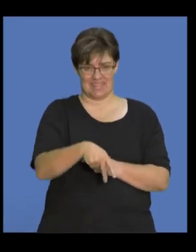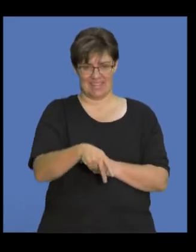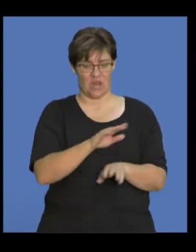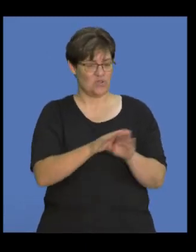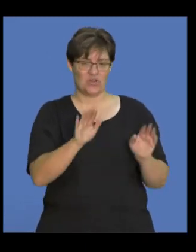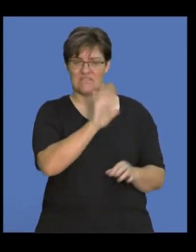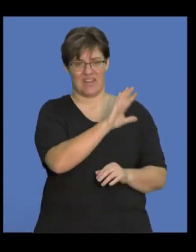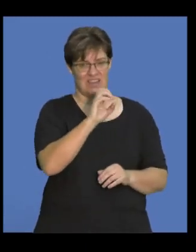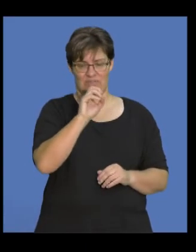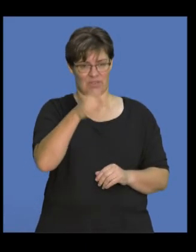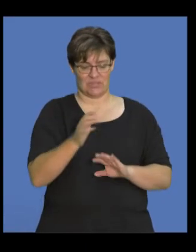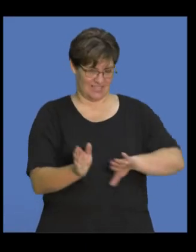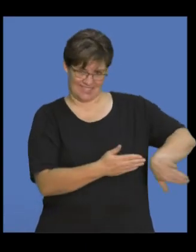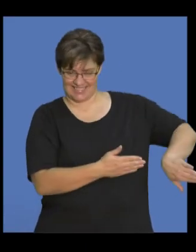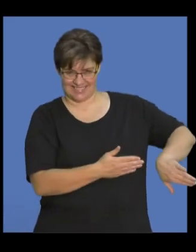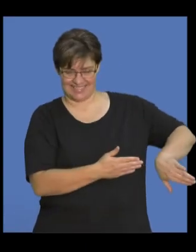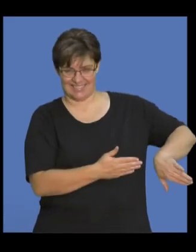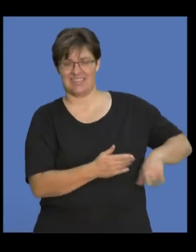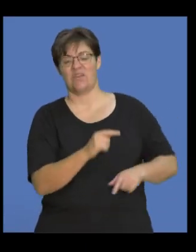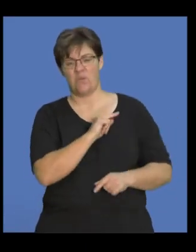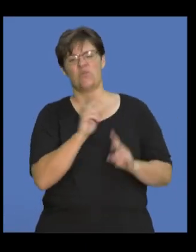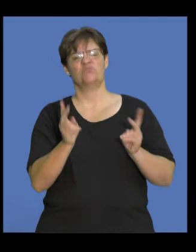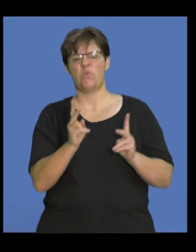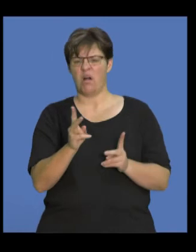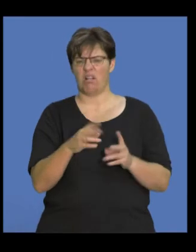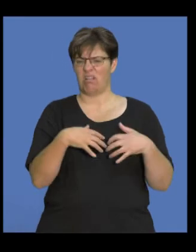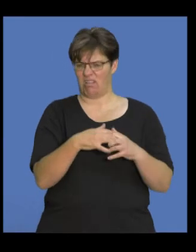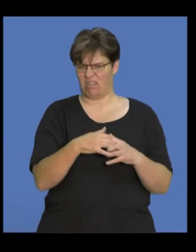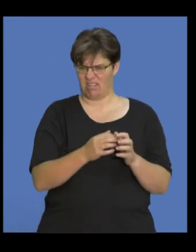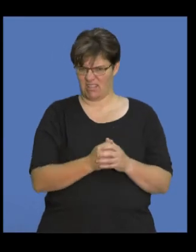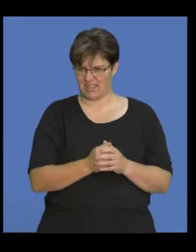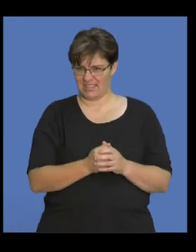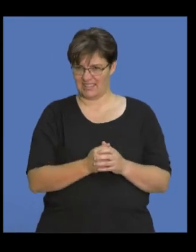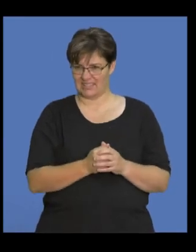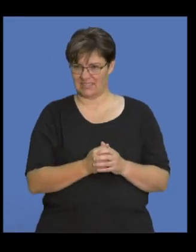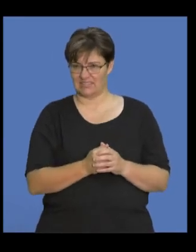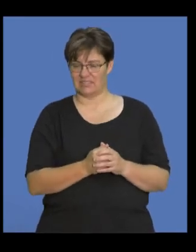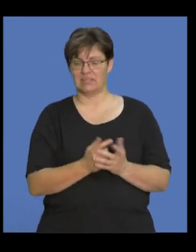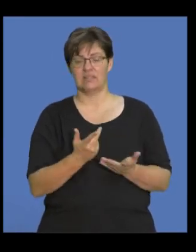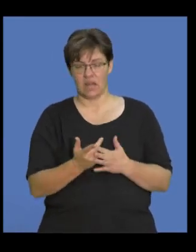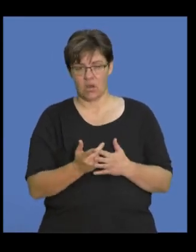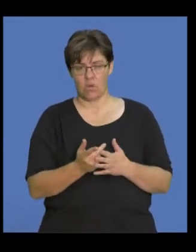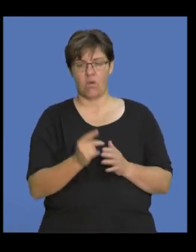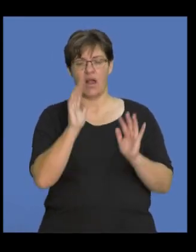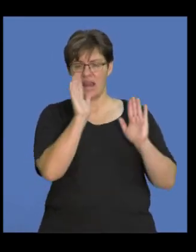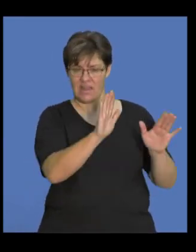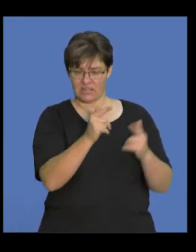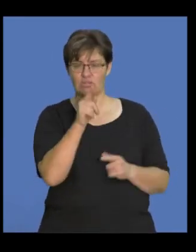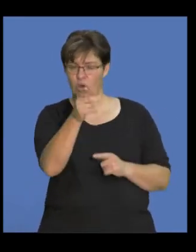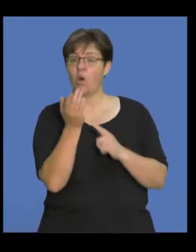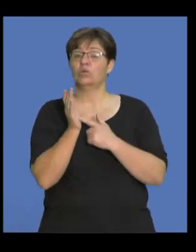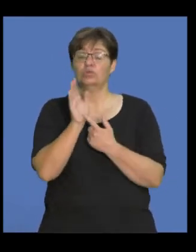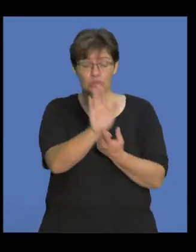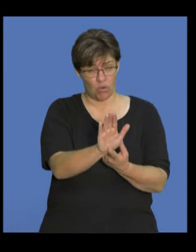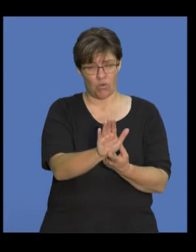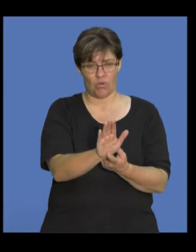and not the 500,000, which is normally what we make as one of the examples. So I left it there so that